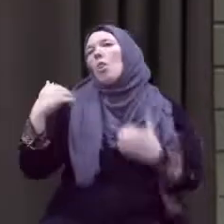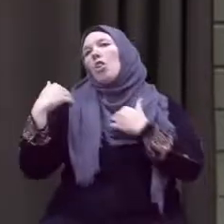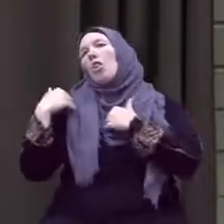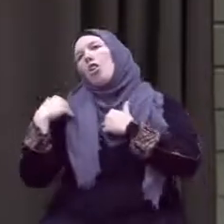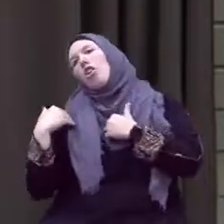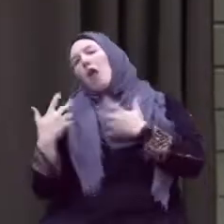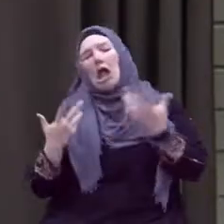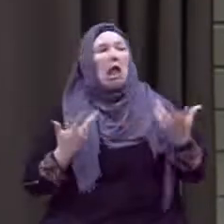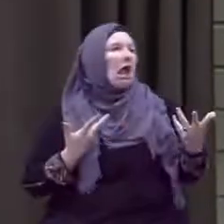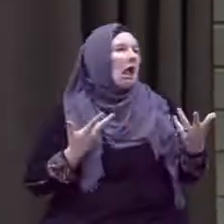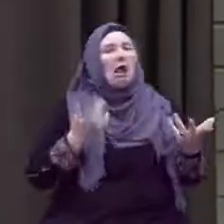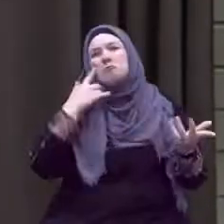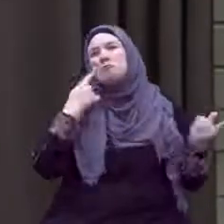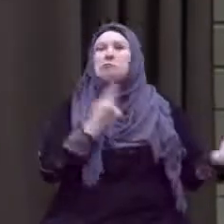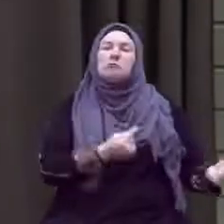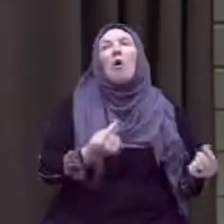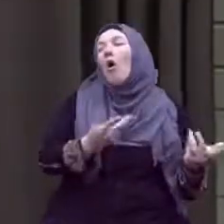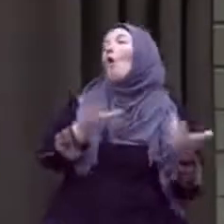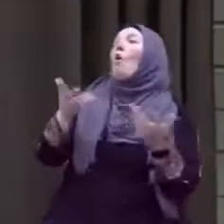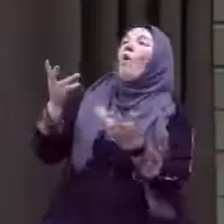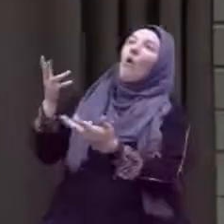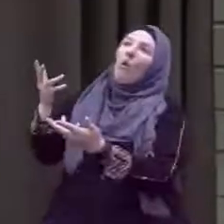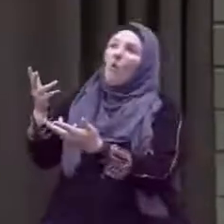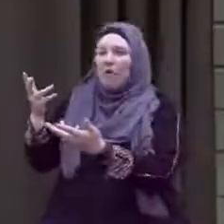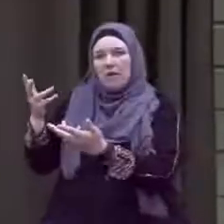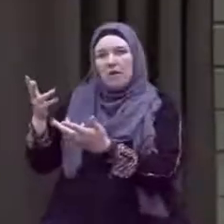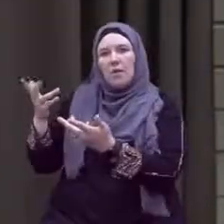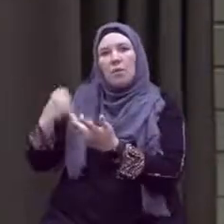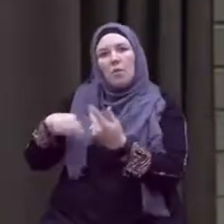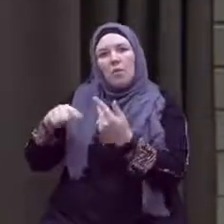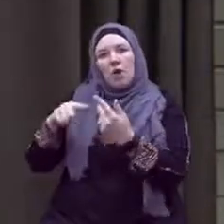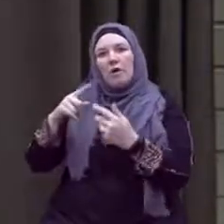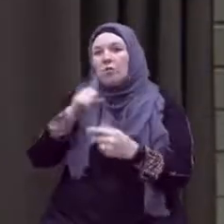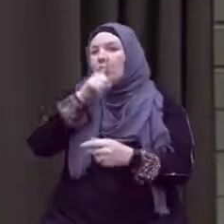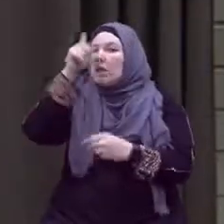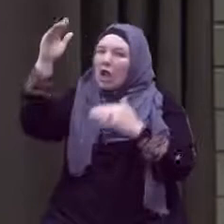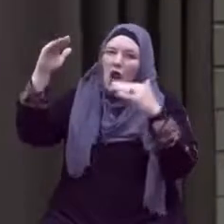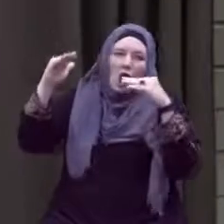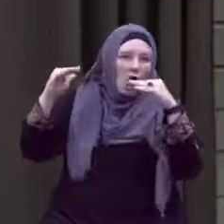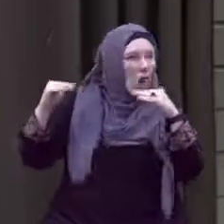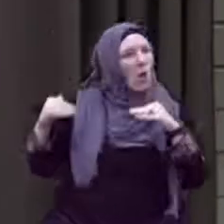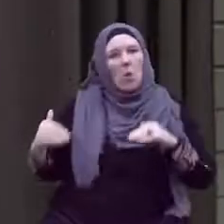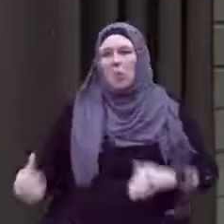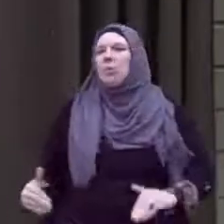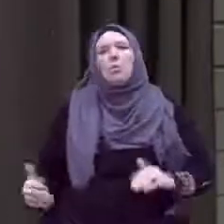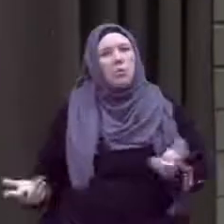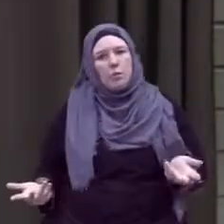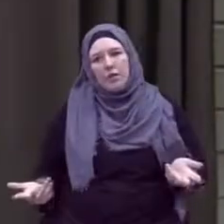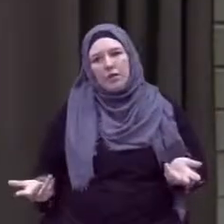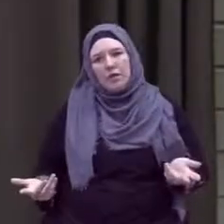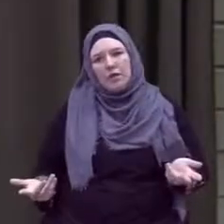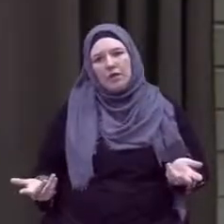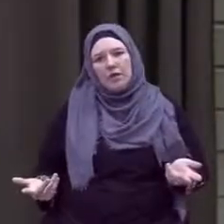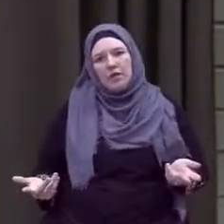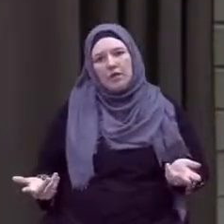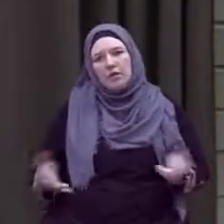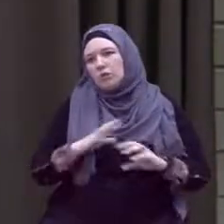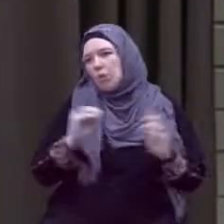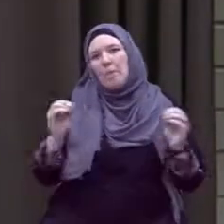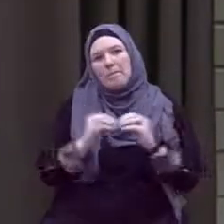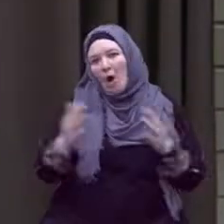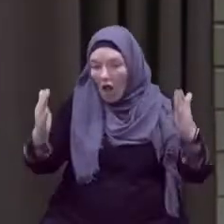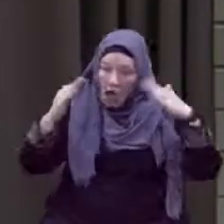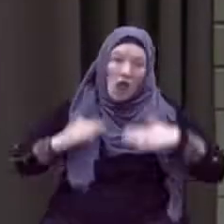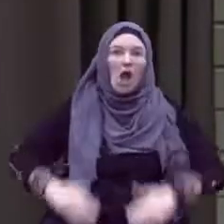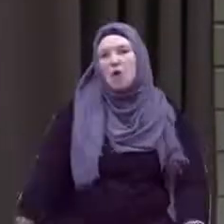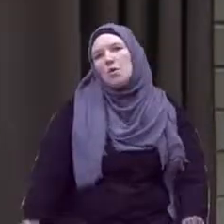ditch. Now, where lower do we go? There is no more lows to go to.